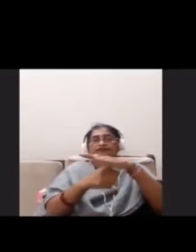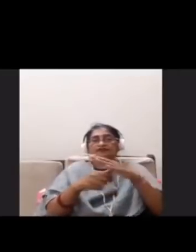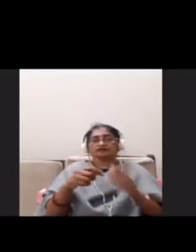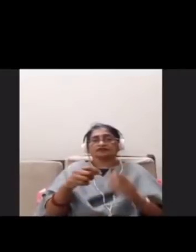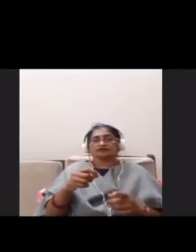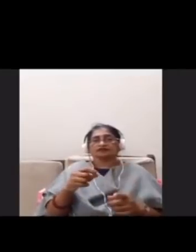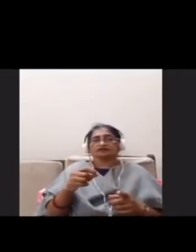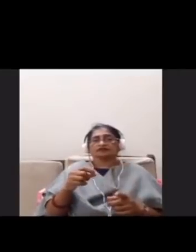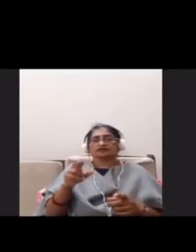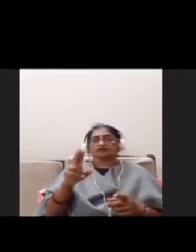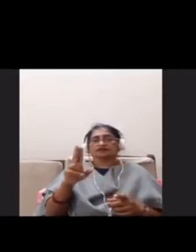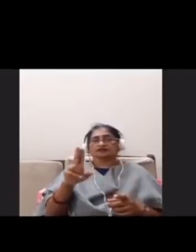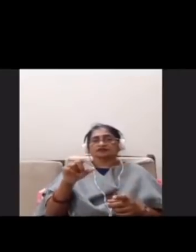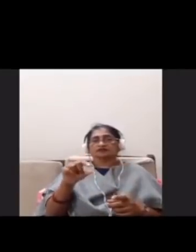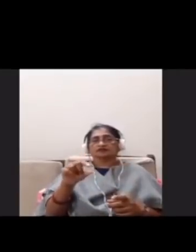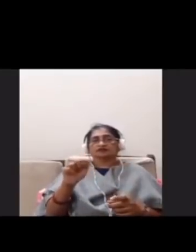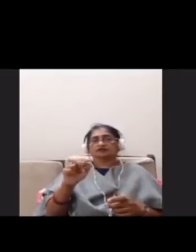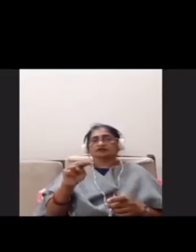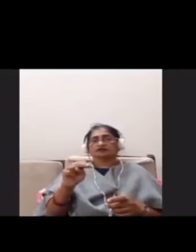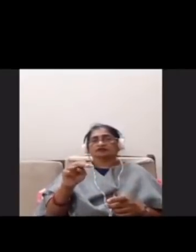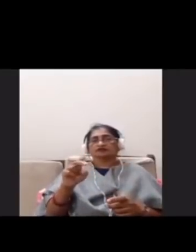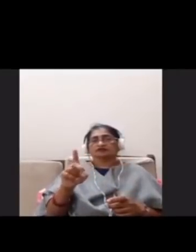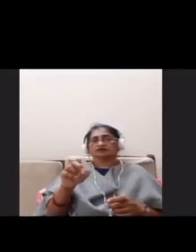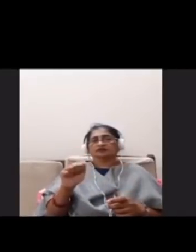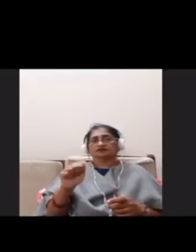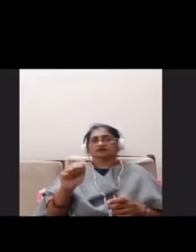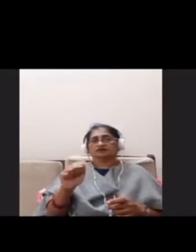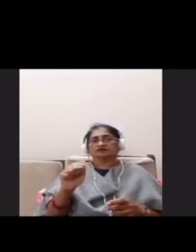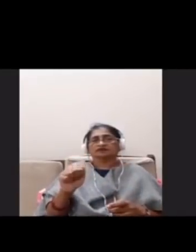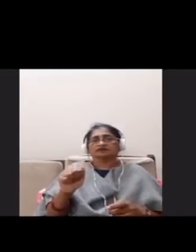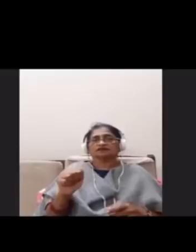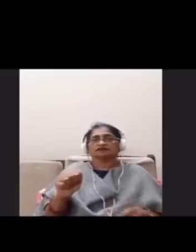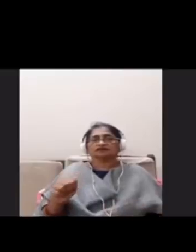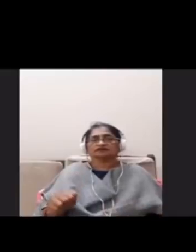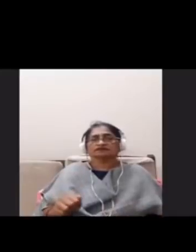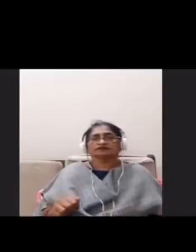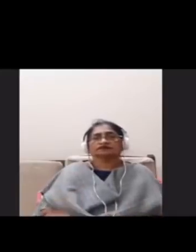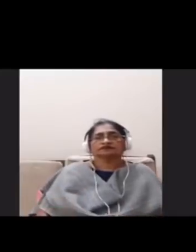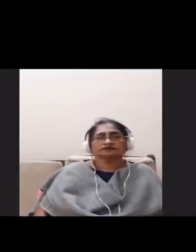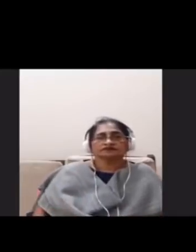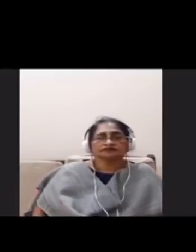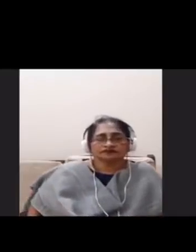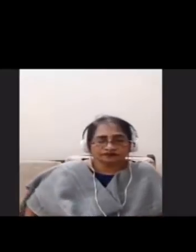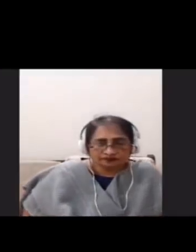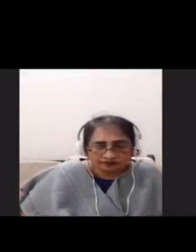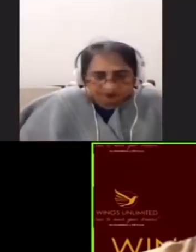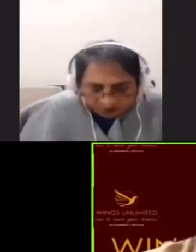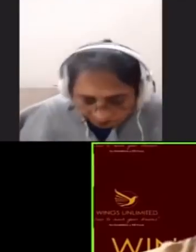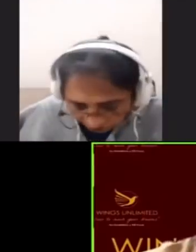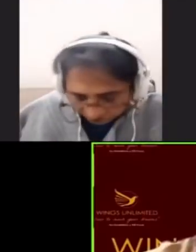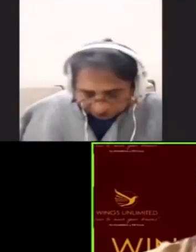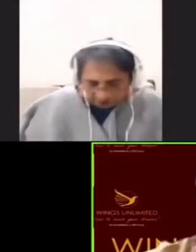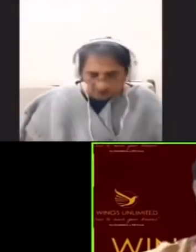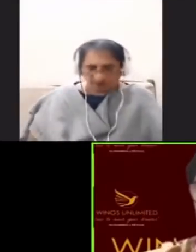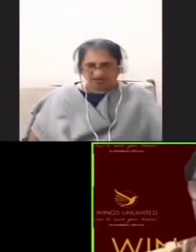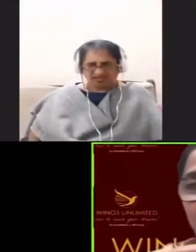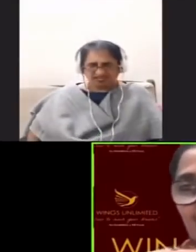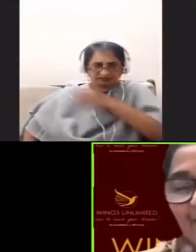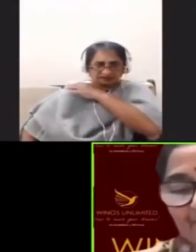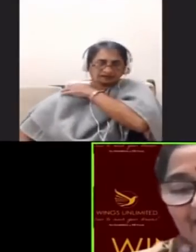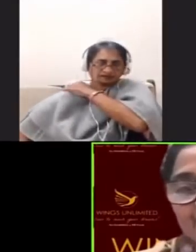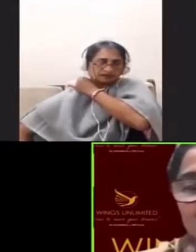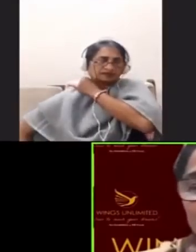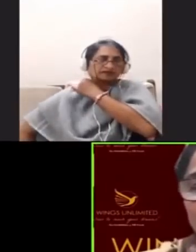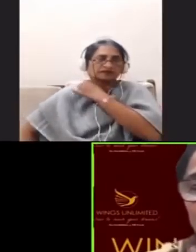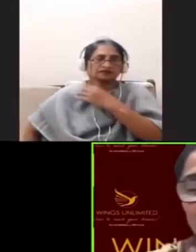you are representing Honorable Minister Sarah, ma'am, and you have a message from her. And yes. Thank